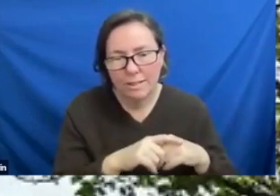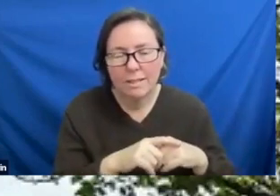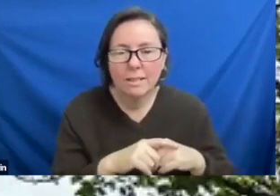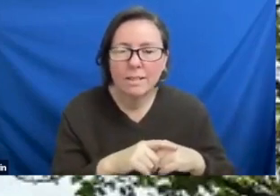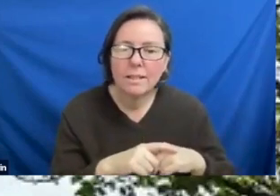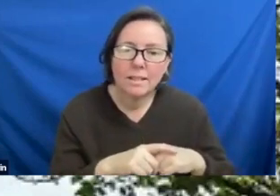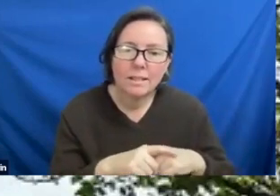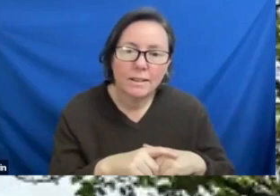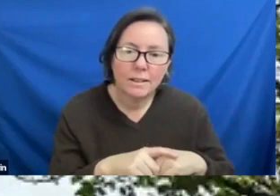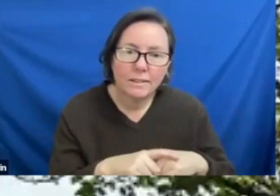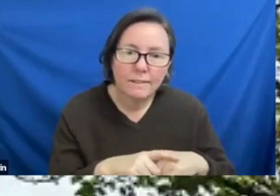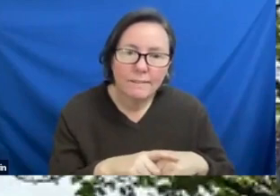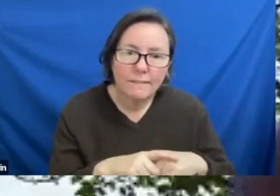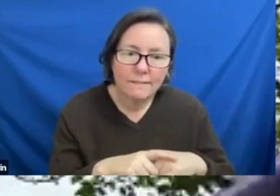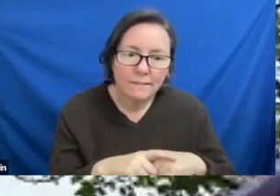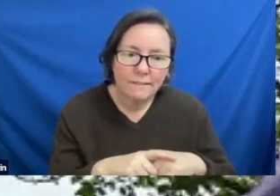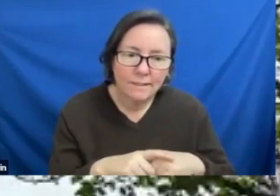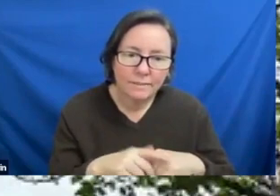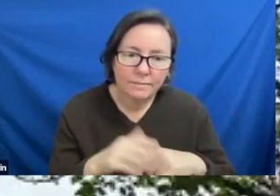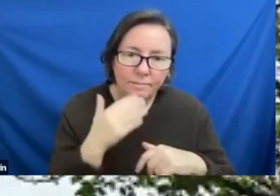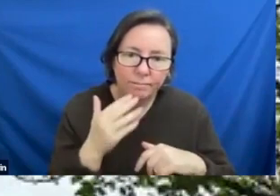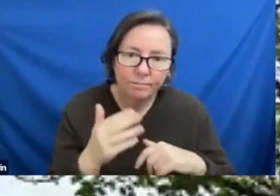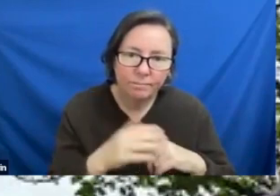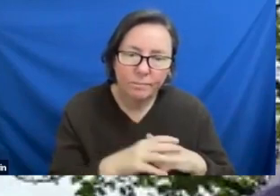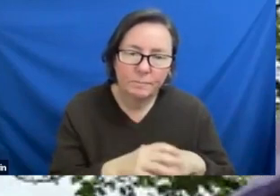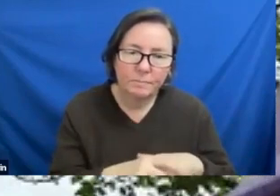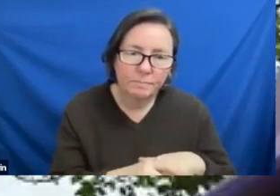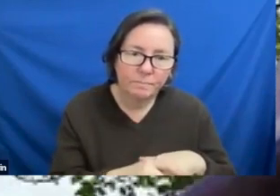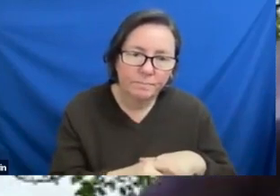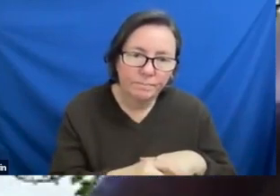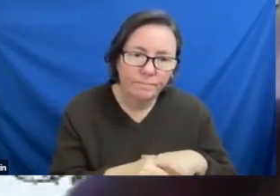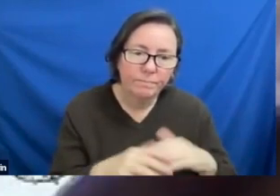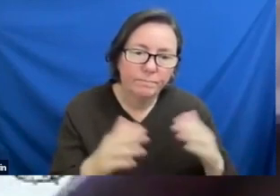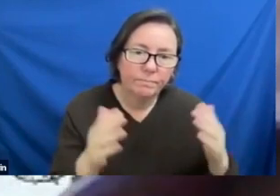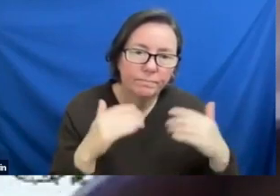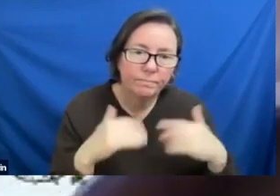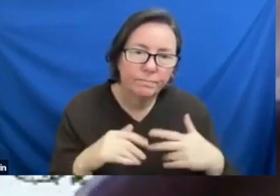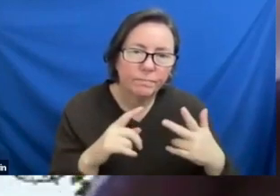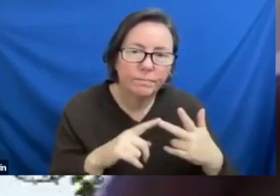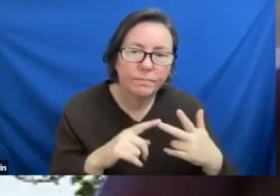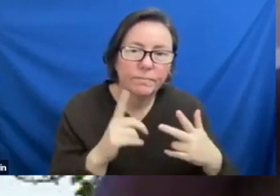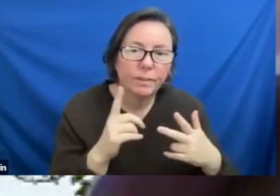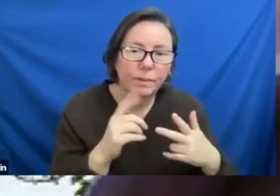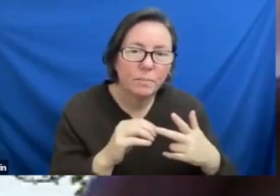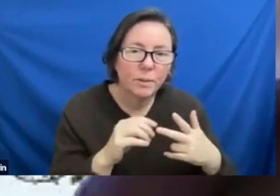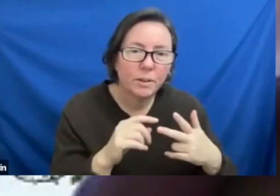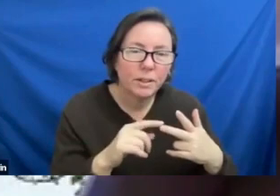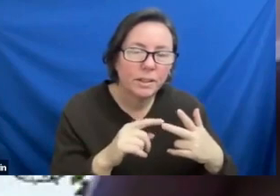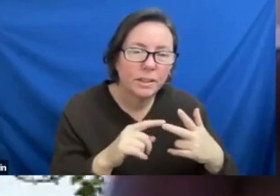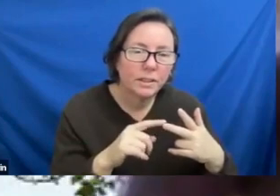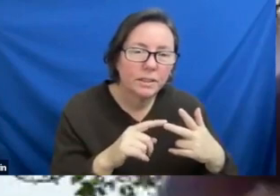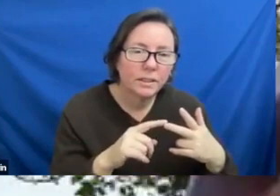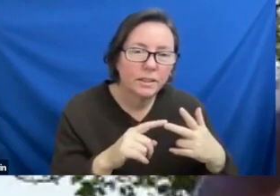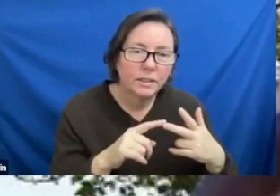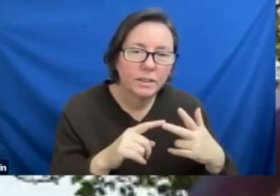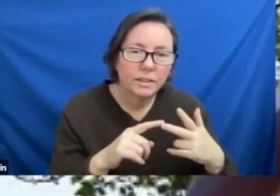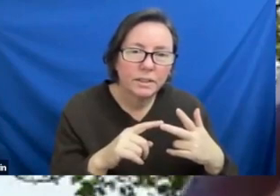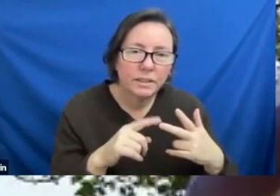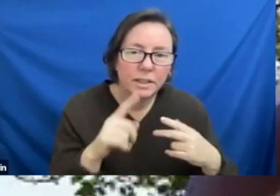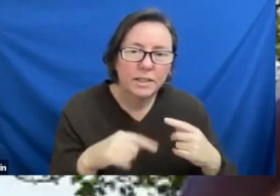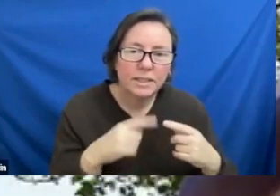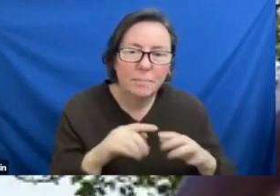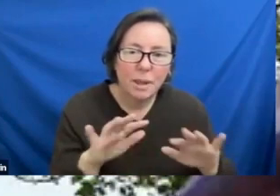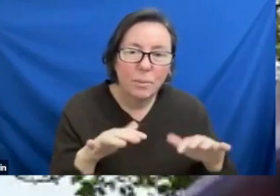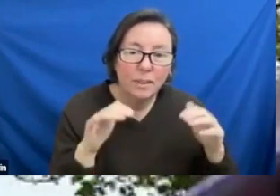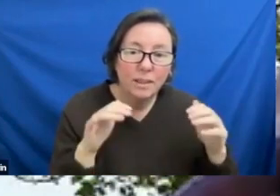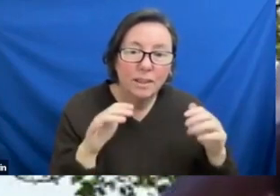well. So yeah, thank you for doing that. And then I'm sorry, there's actually one more question. So this one's about the arena.